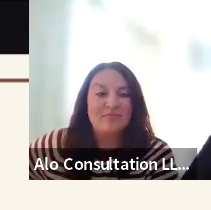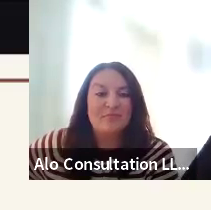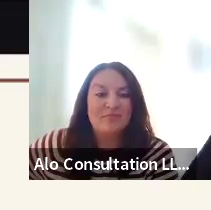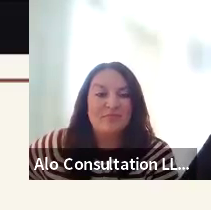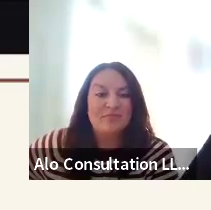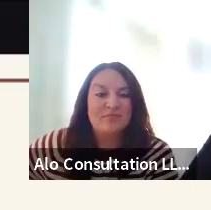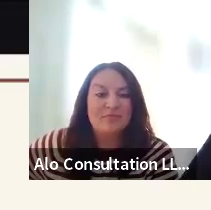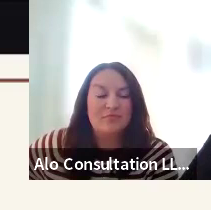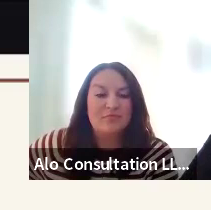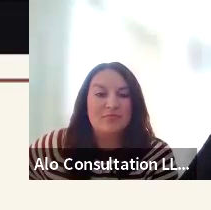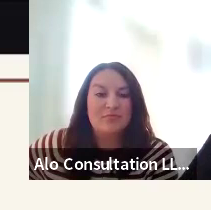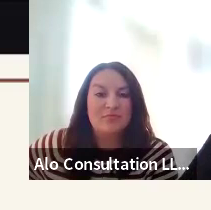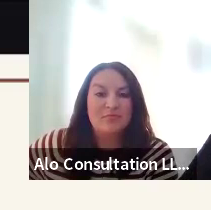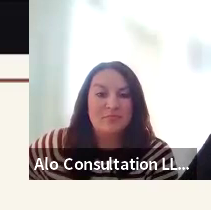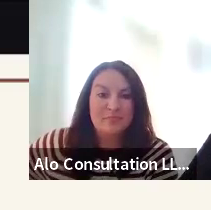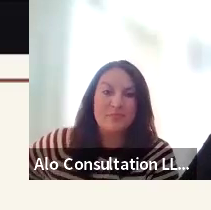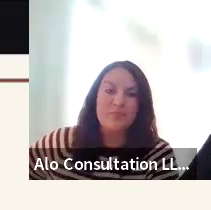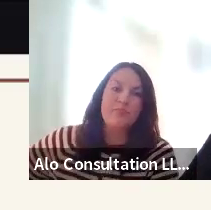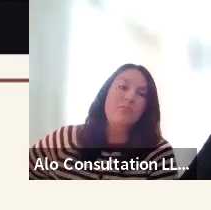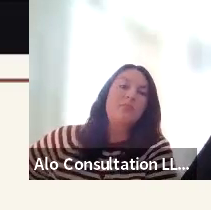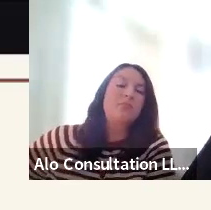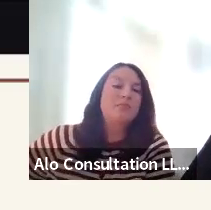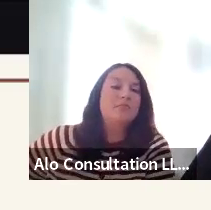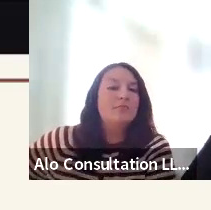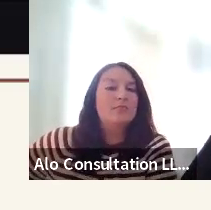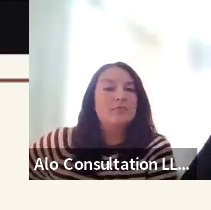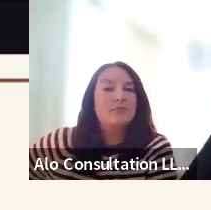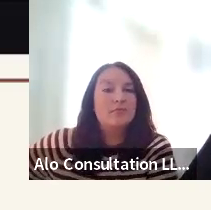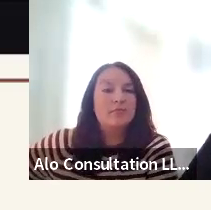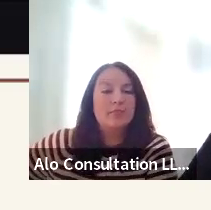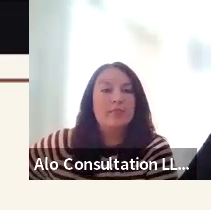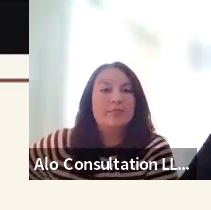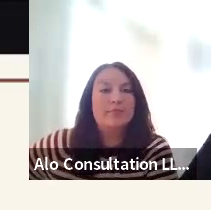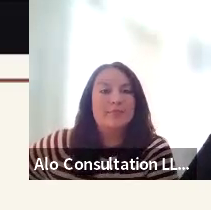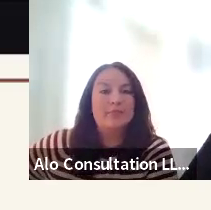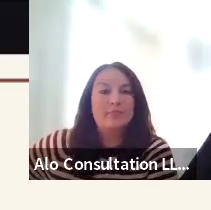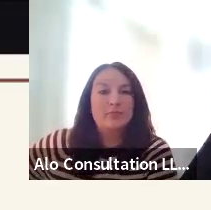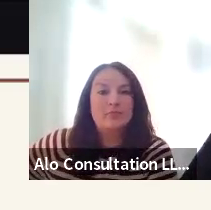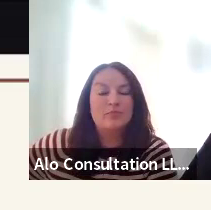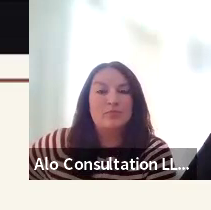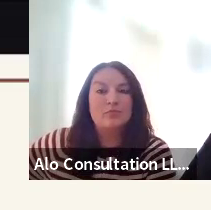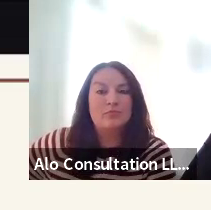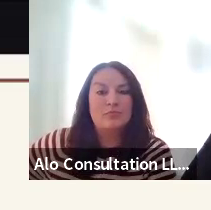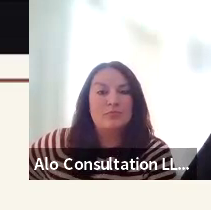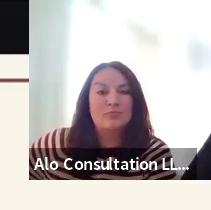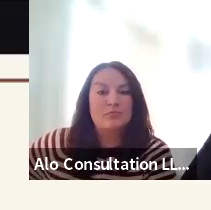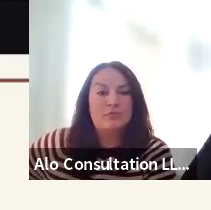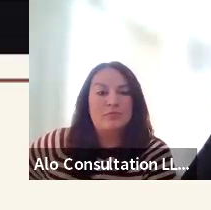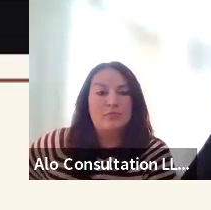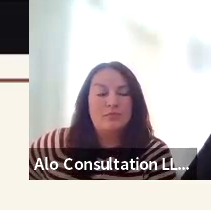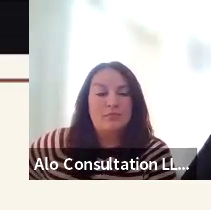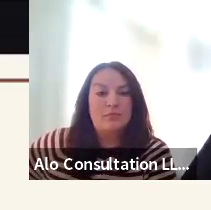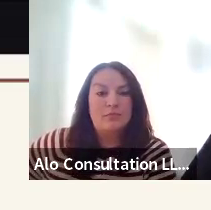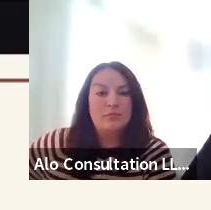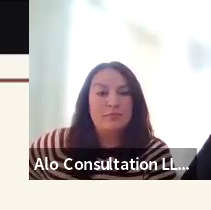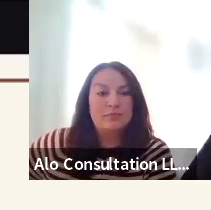so excited and happy and grateful that the department is choosing to center training